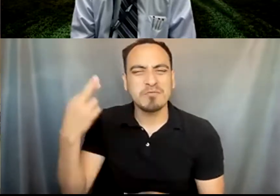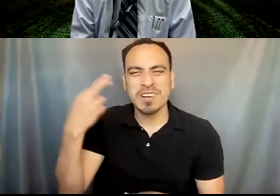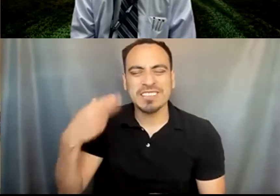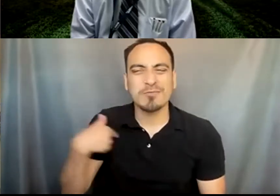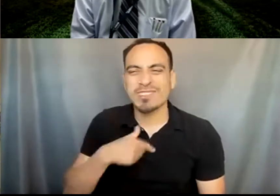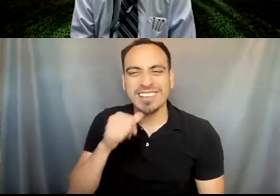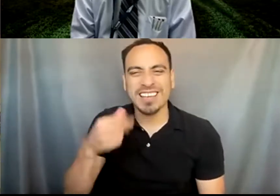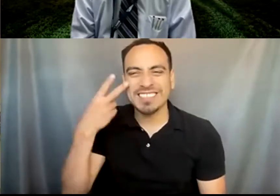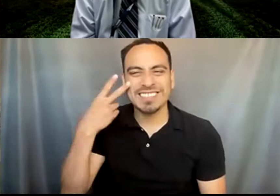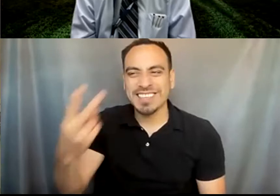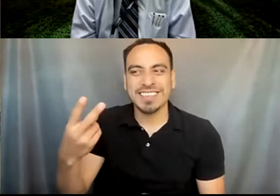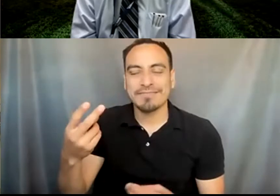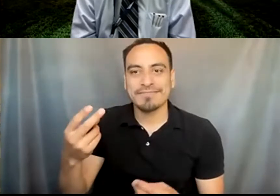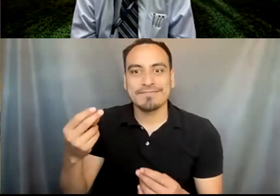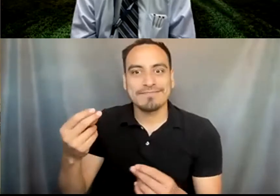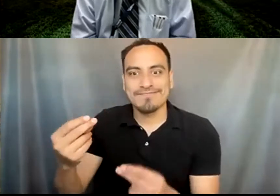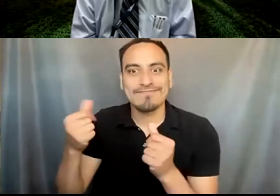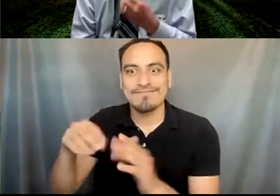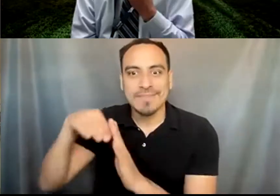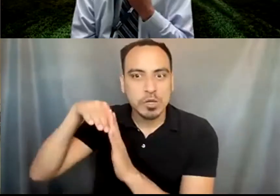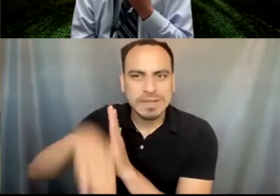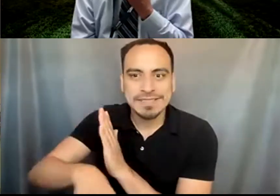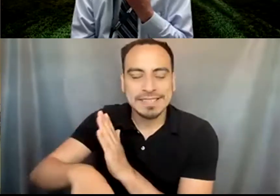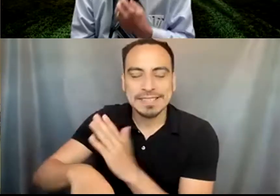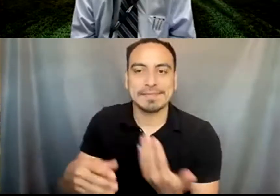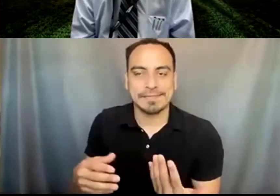as quickly of a decline as we would like